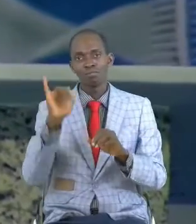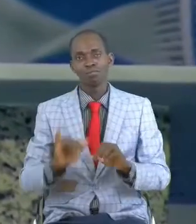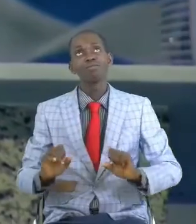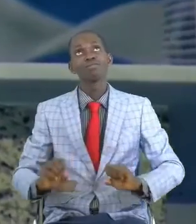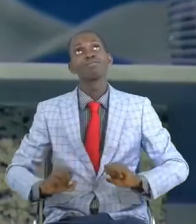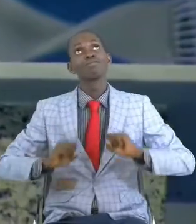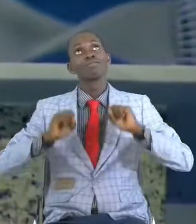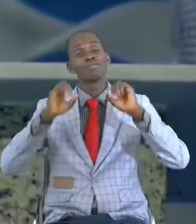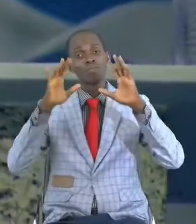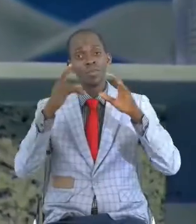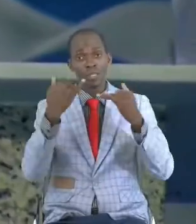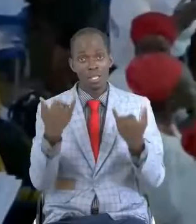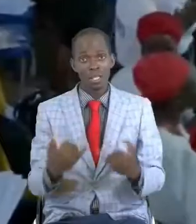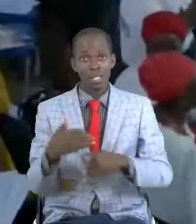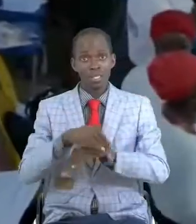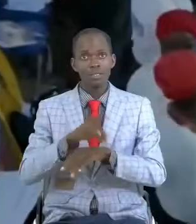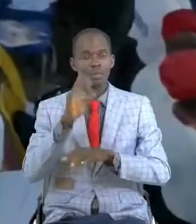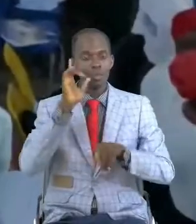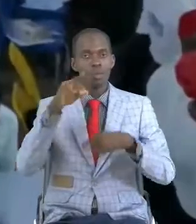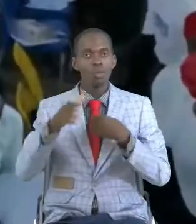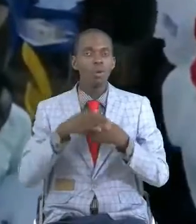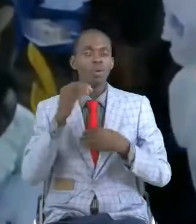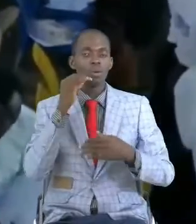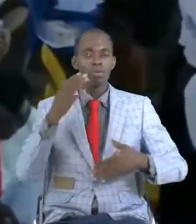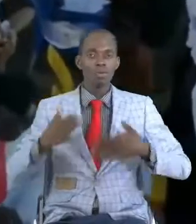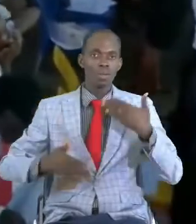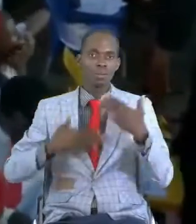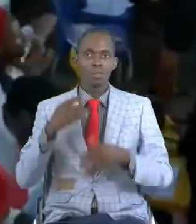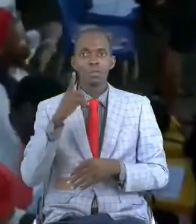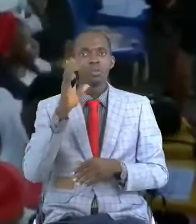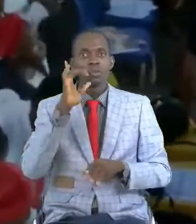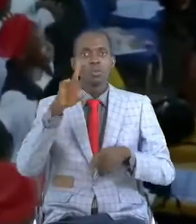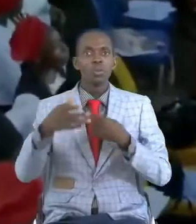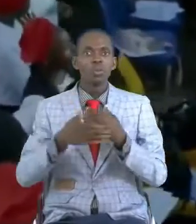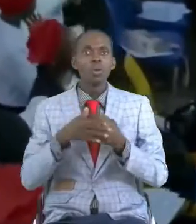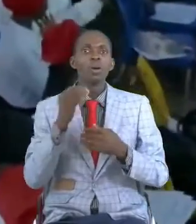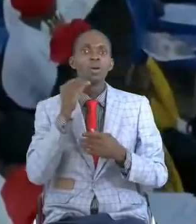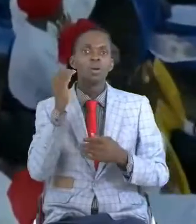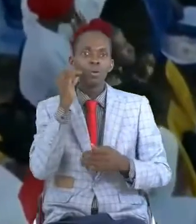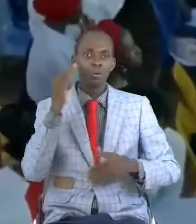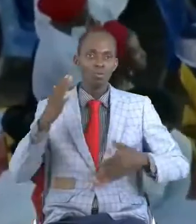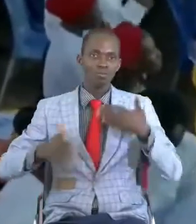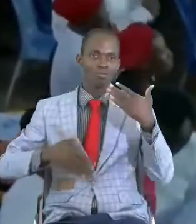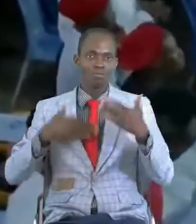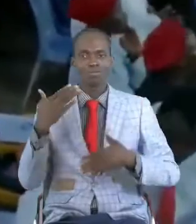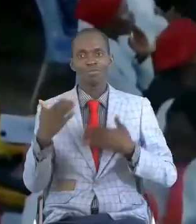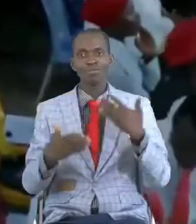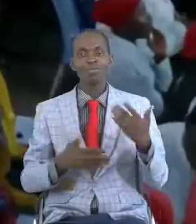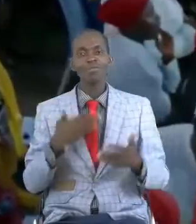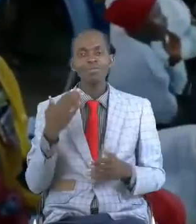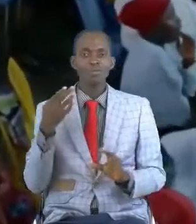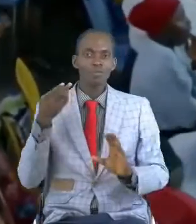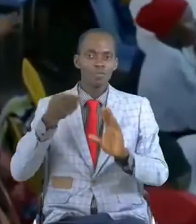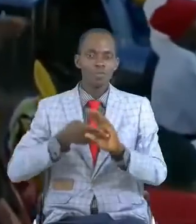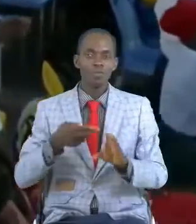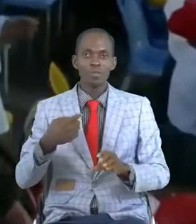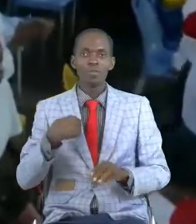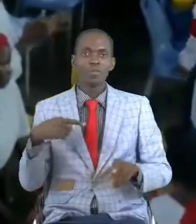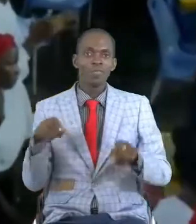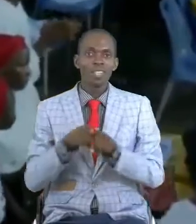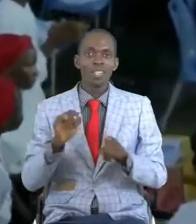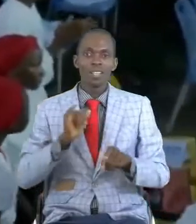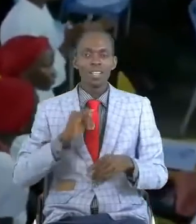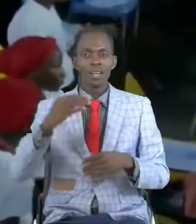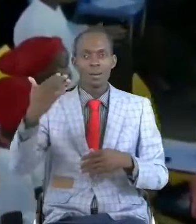go home rejoicing. You will go home rejoicing. Join me as I welcome